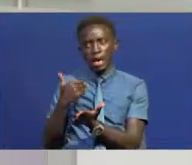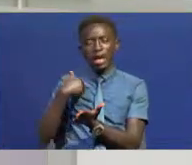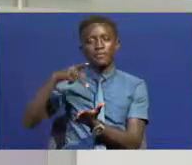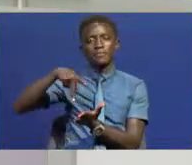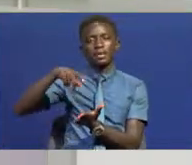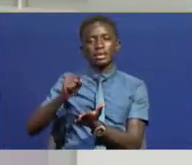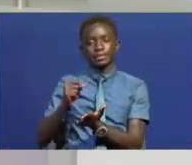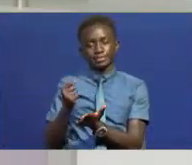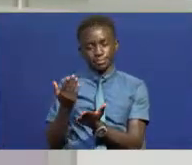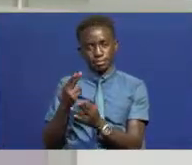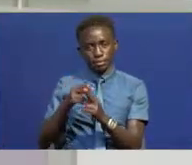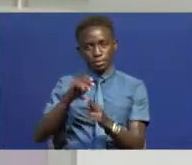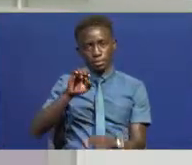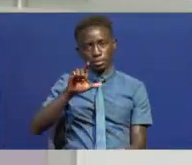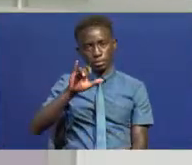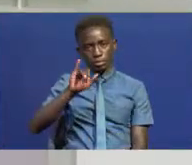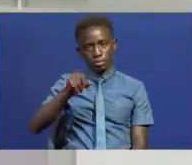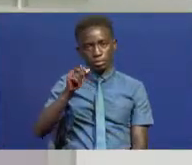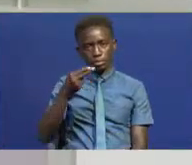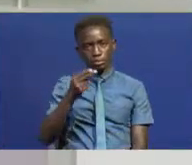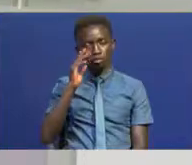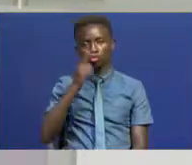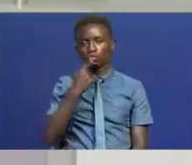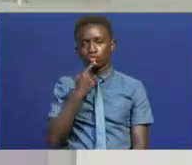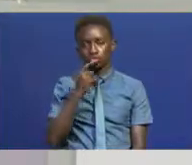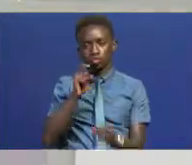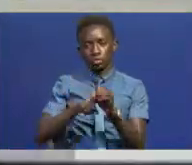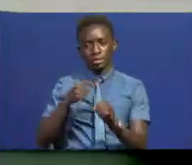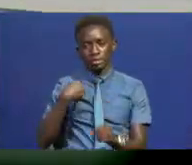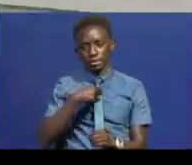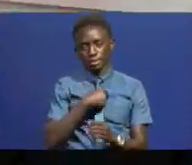little bit later. But for now, the highlights.